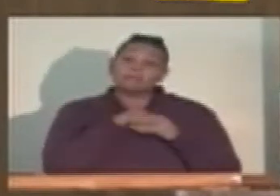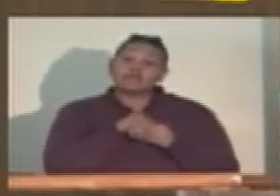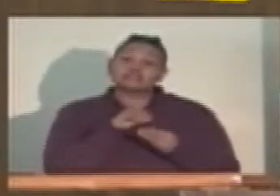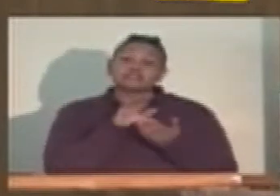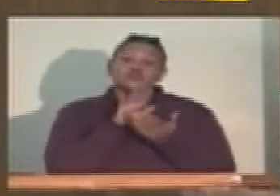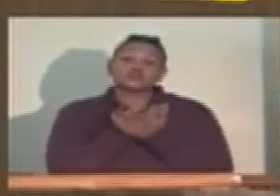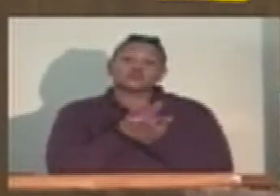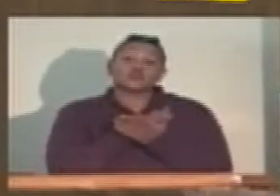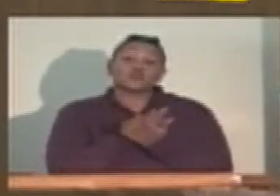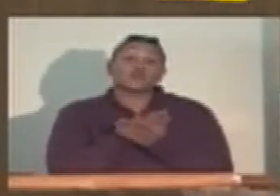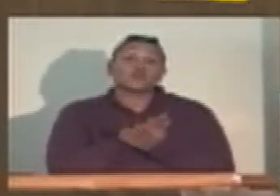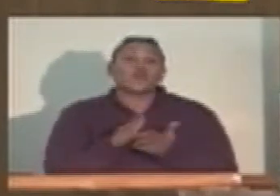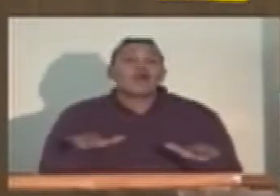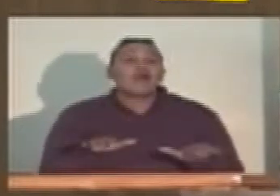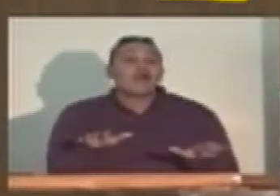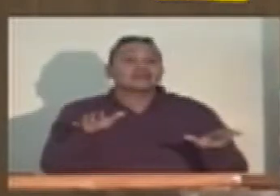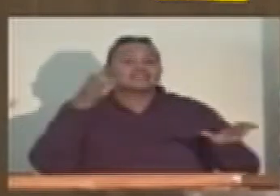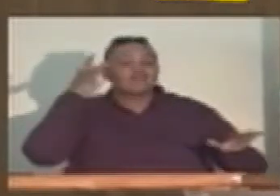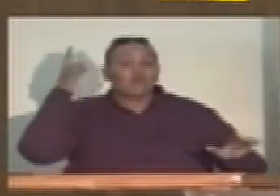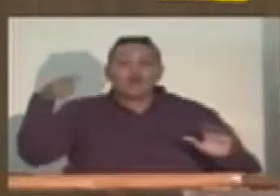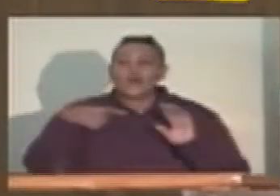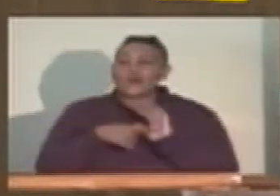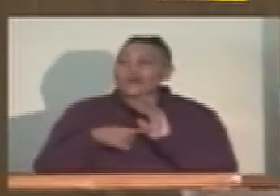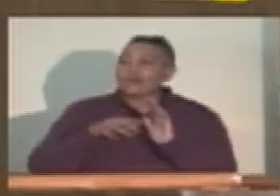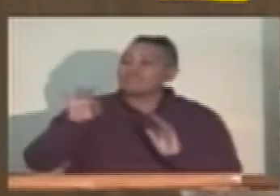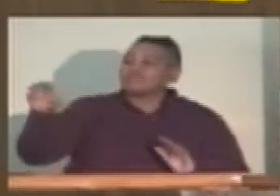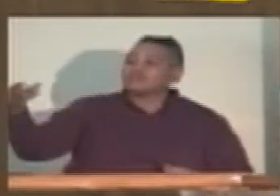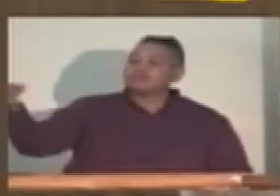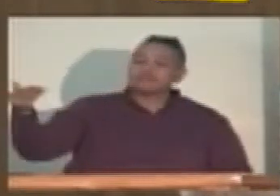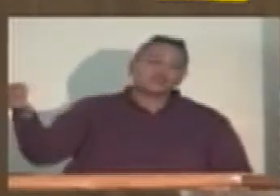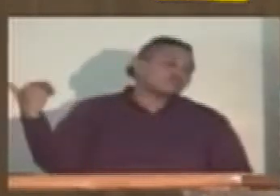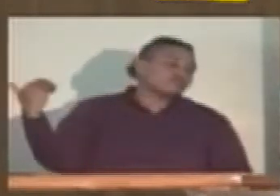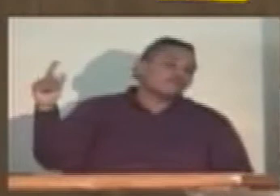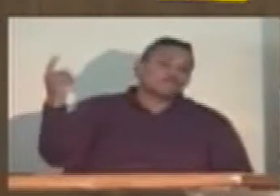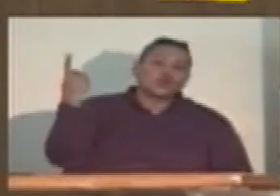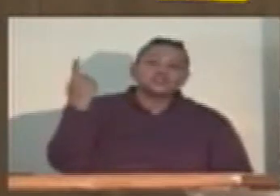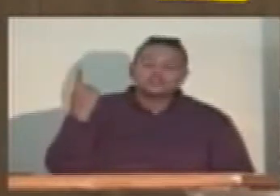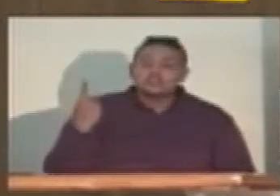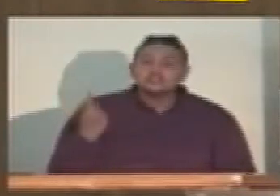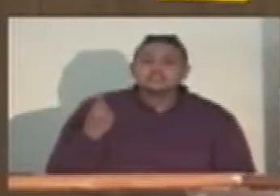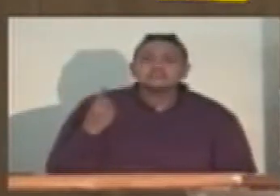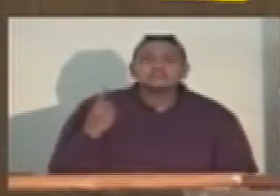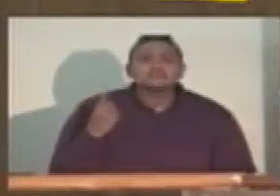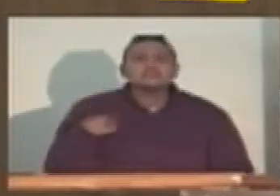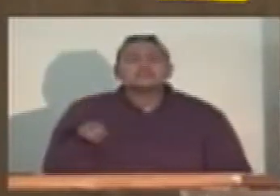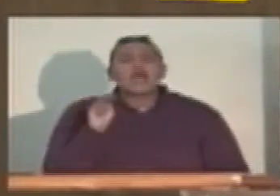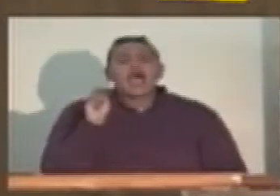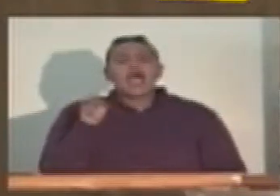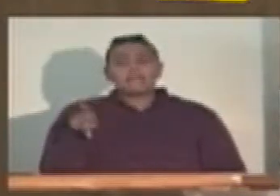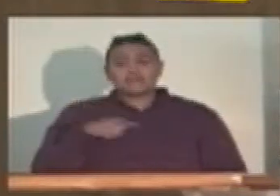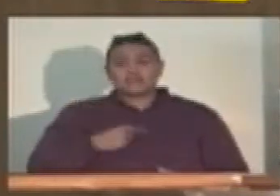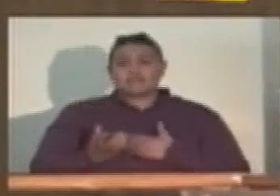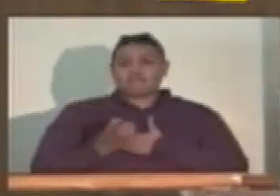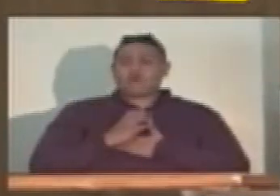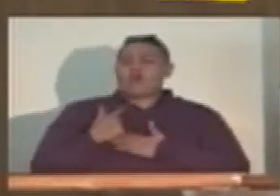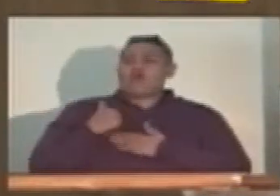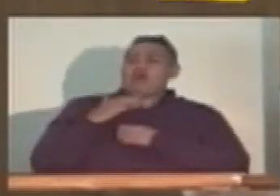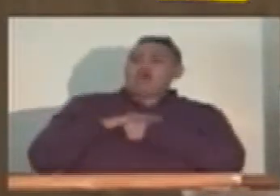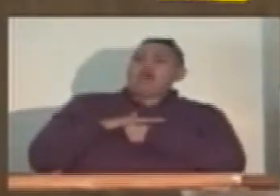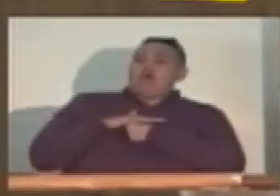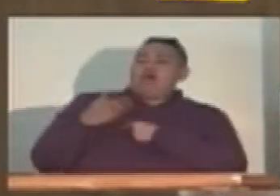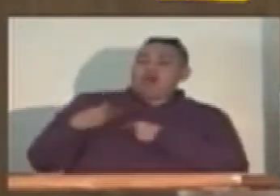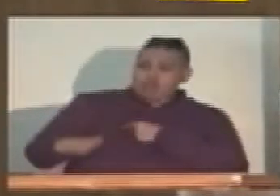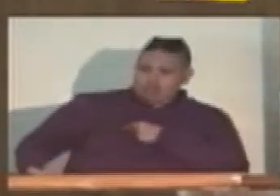leaving exercise because fees are still outstanding. Of course, this puts MPs under tremendous